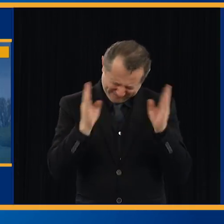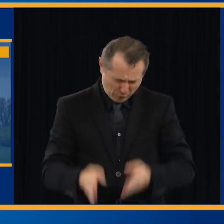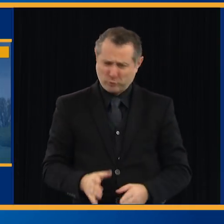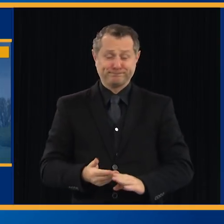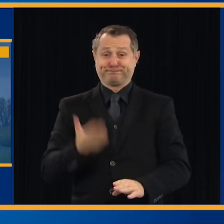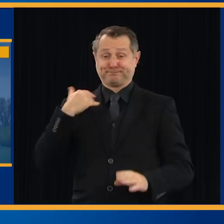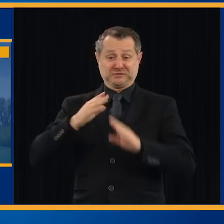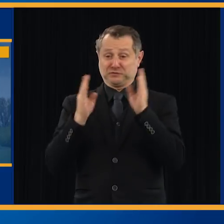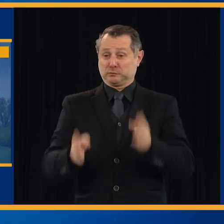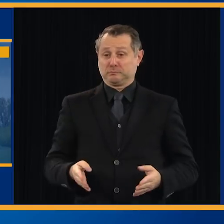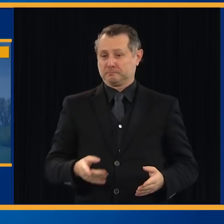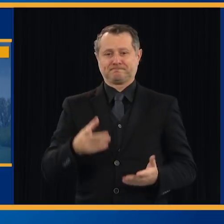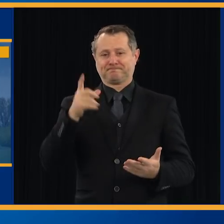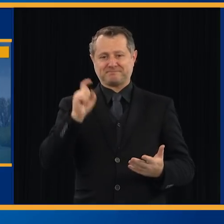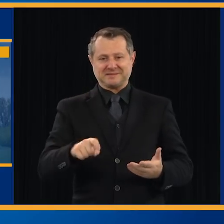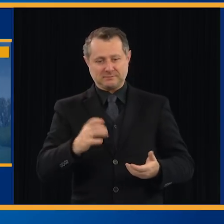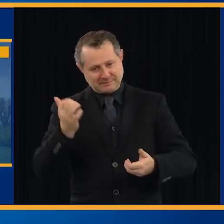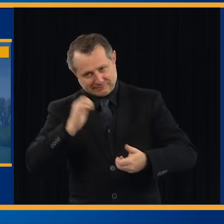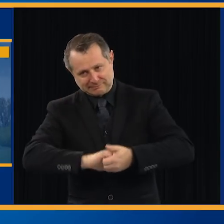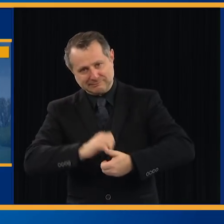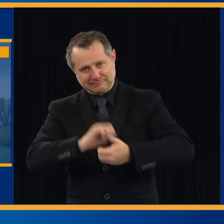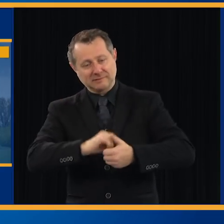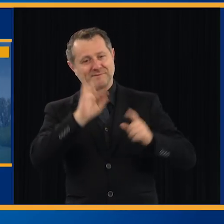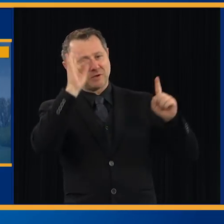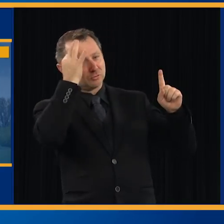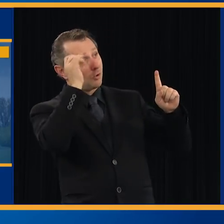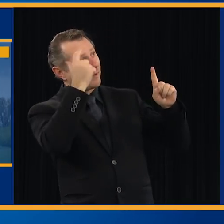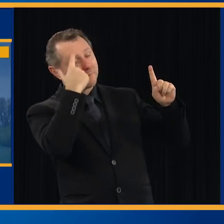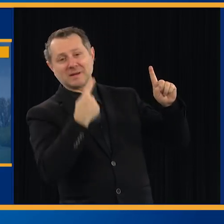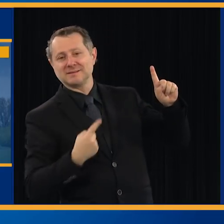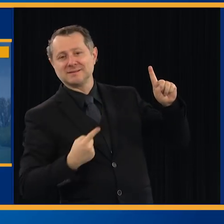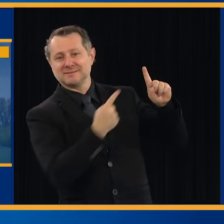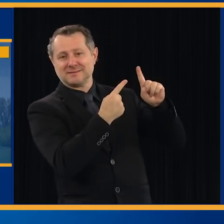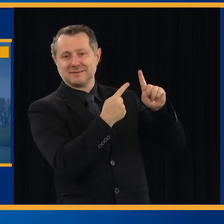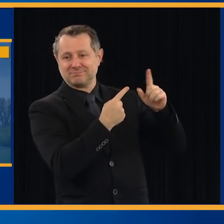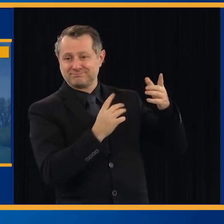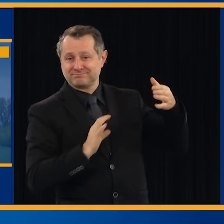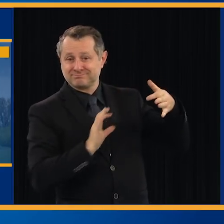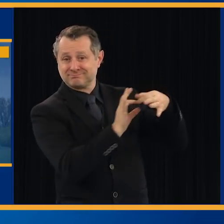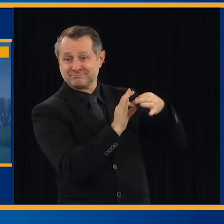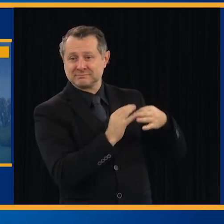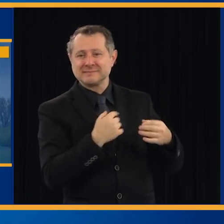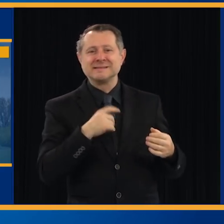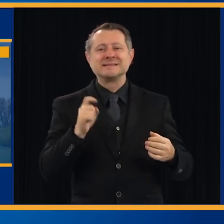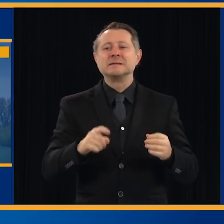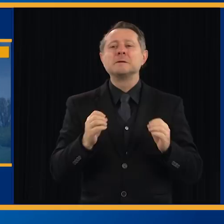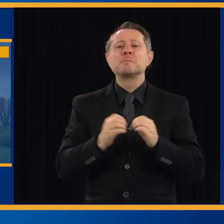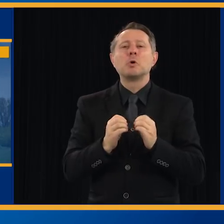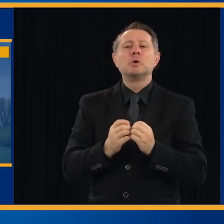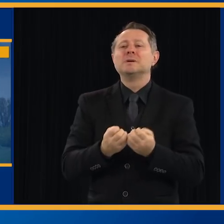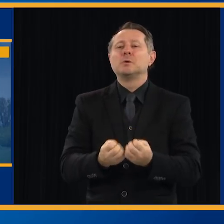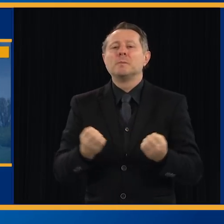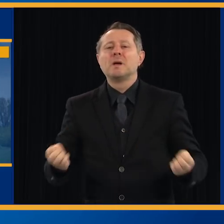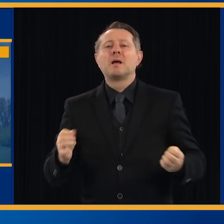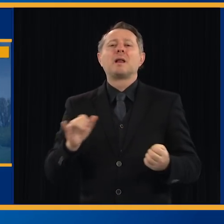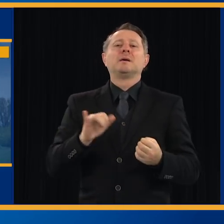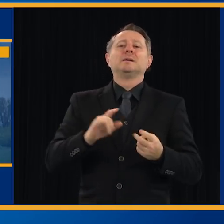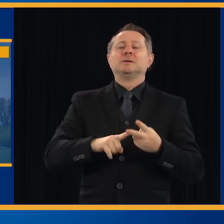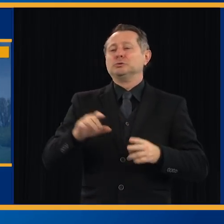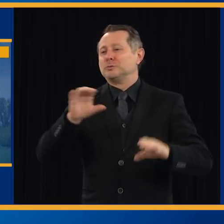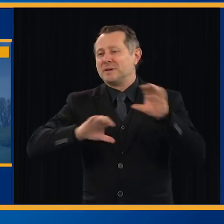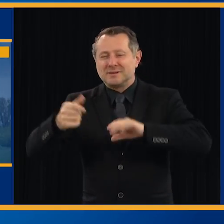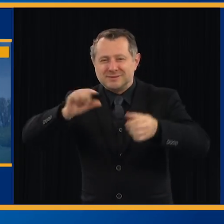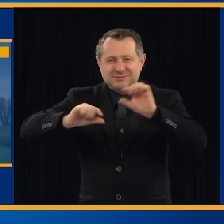with the federal government, because there's all sorts of logistical questions and supply chain questions, and people can't get certain chemicals they need to